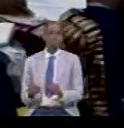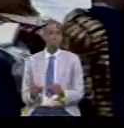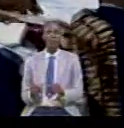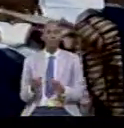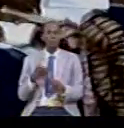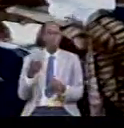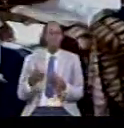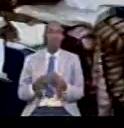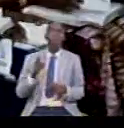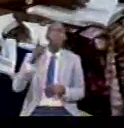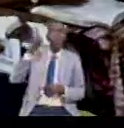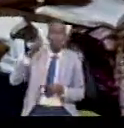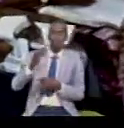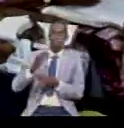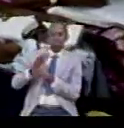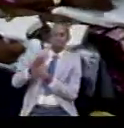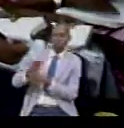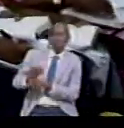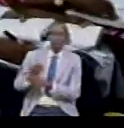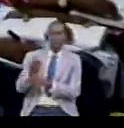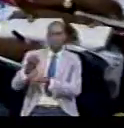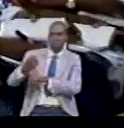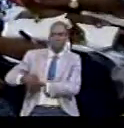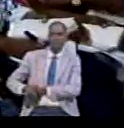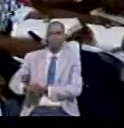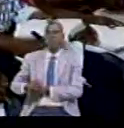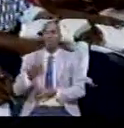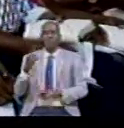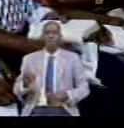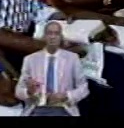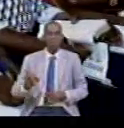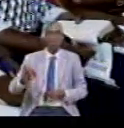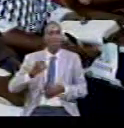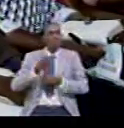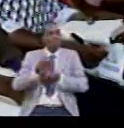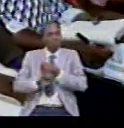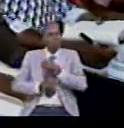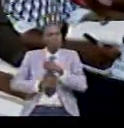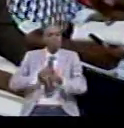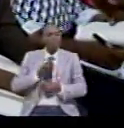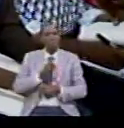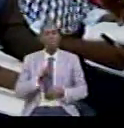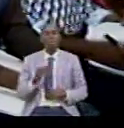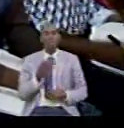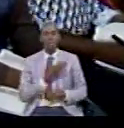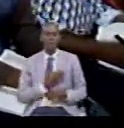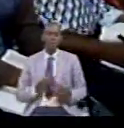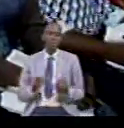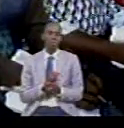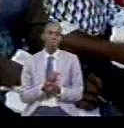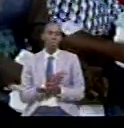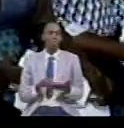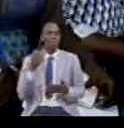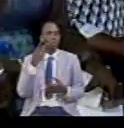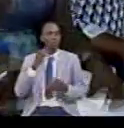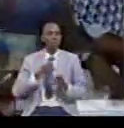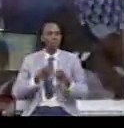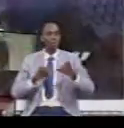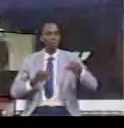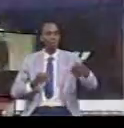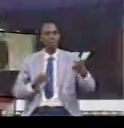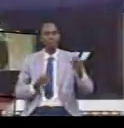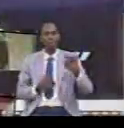protects, he prevents eternal suffering and damnation. Look at John